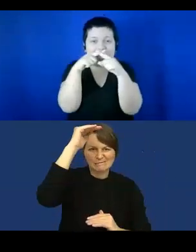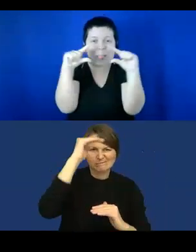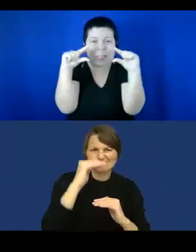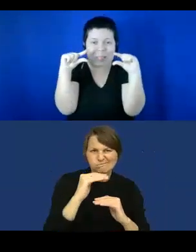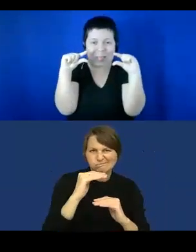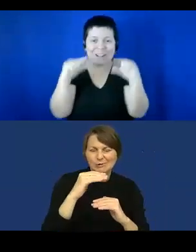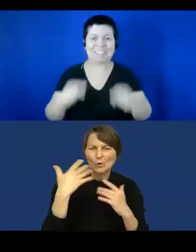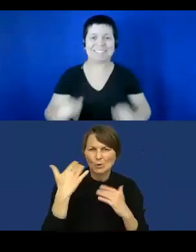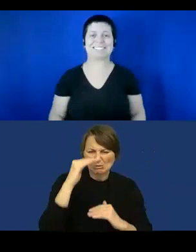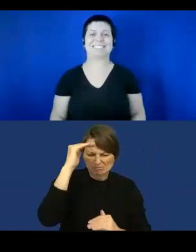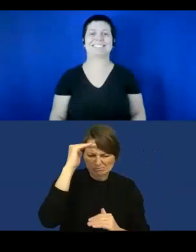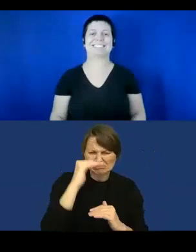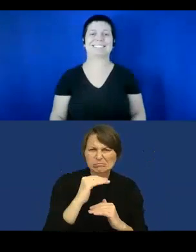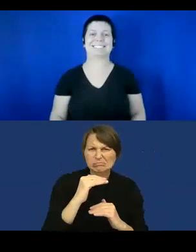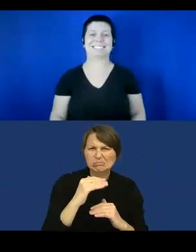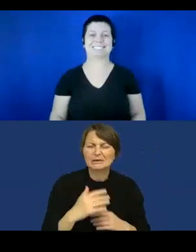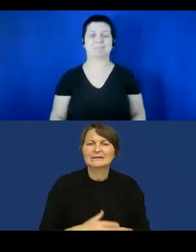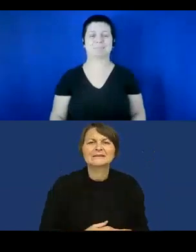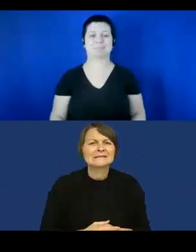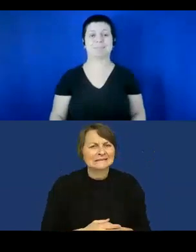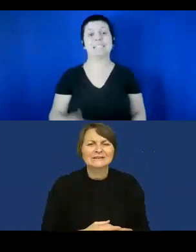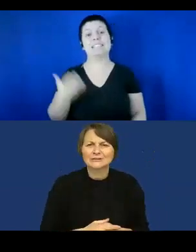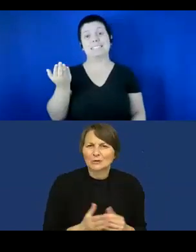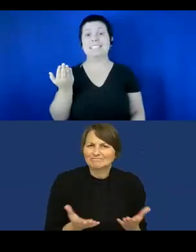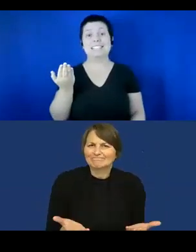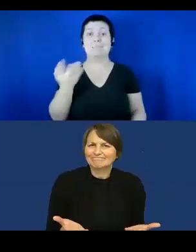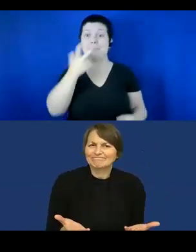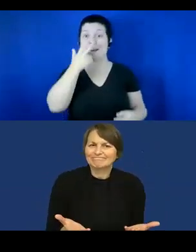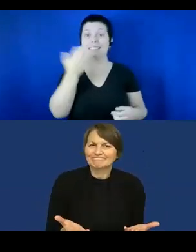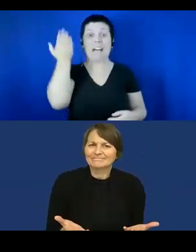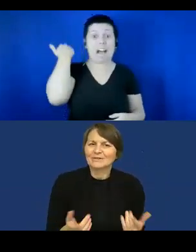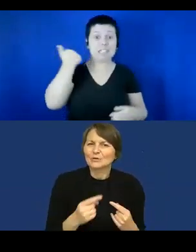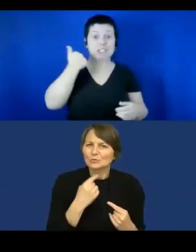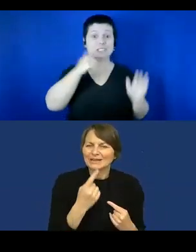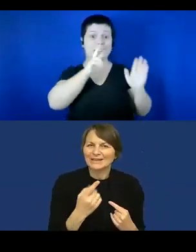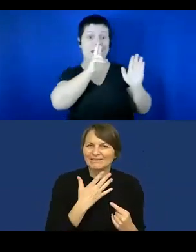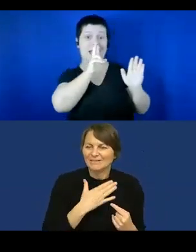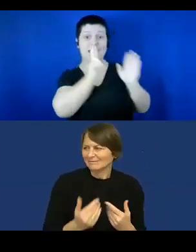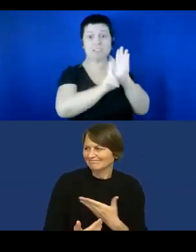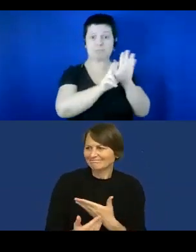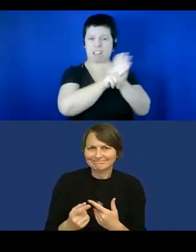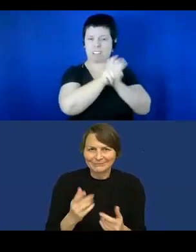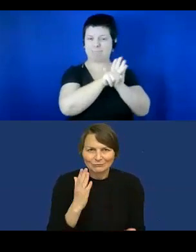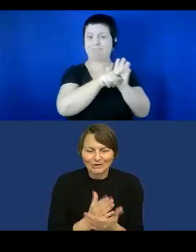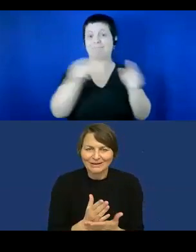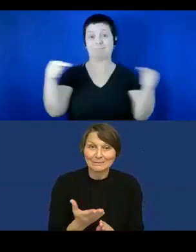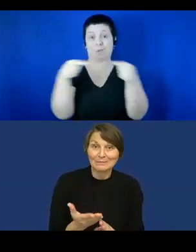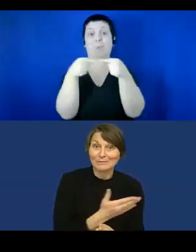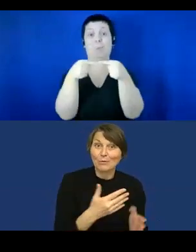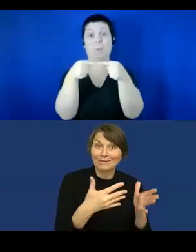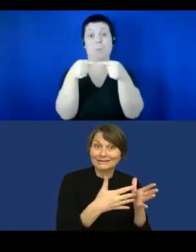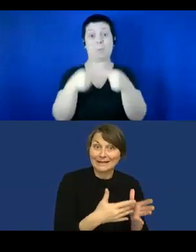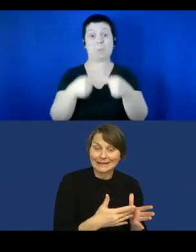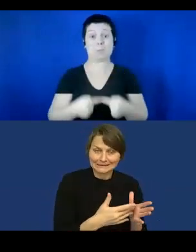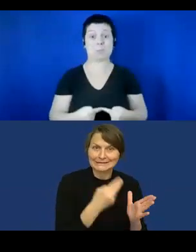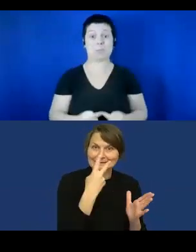that makes sense based on the results that I just show you from our experiments. And you can